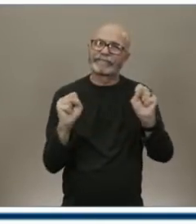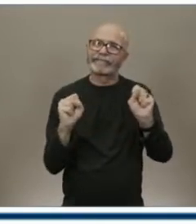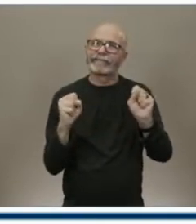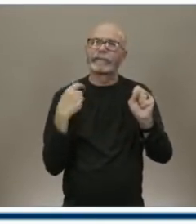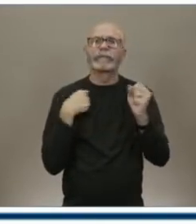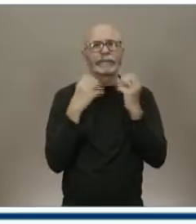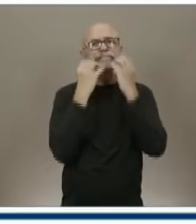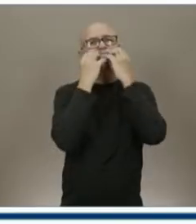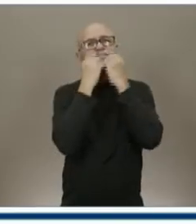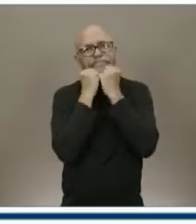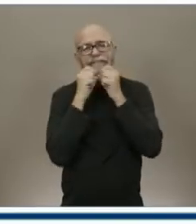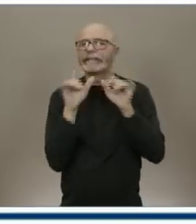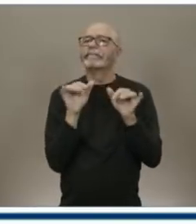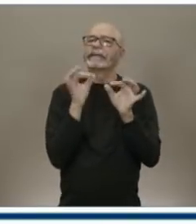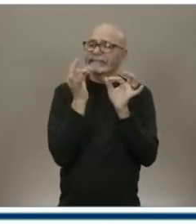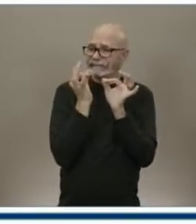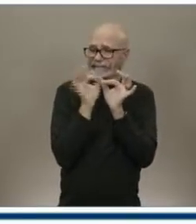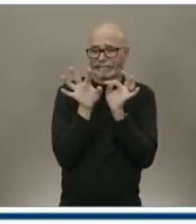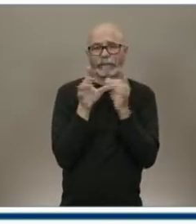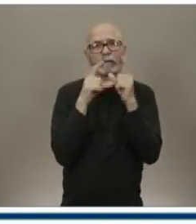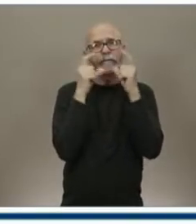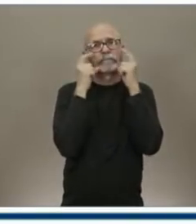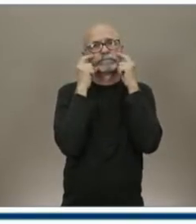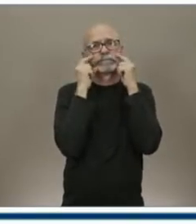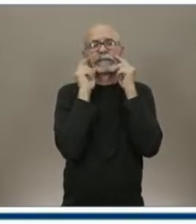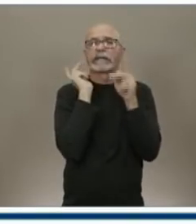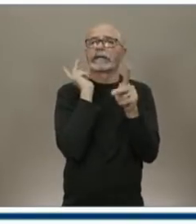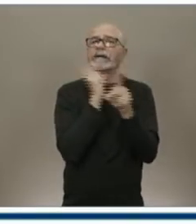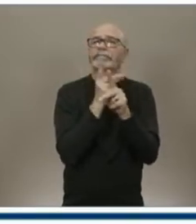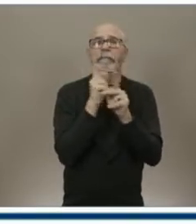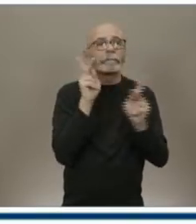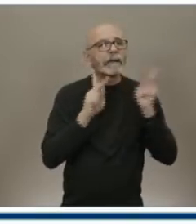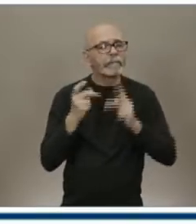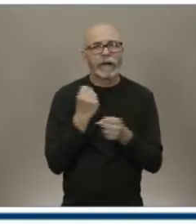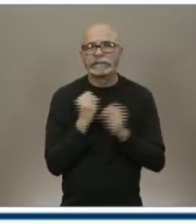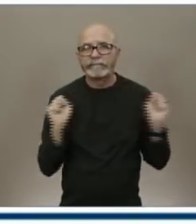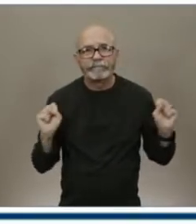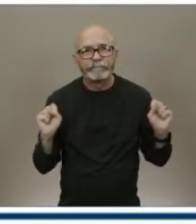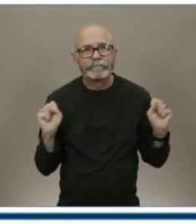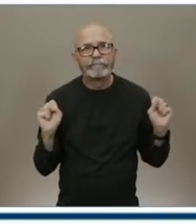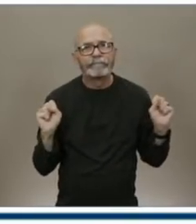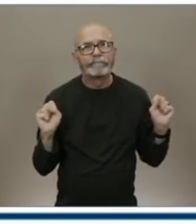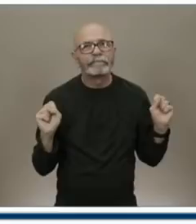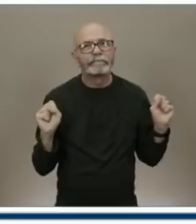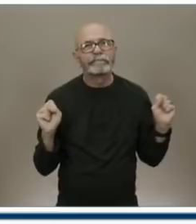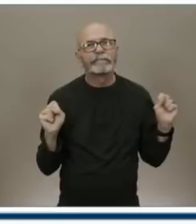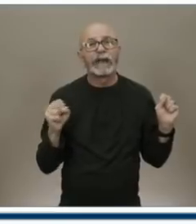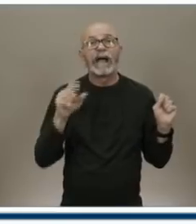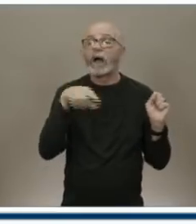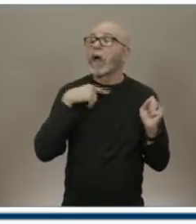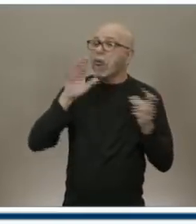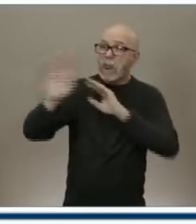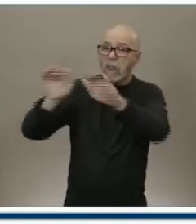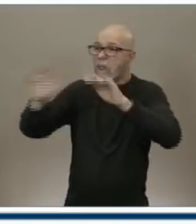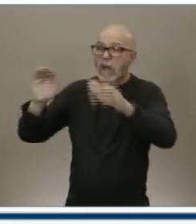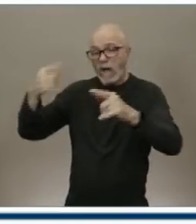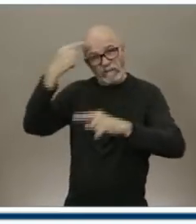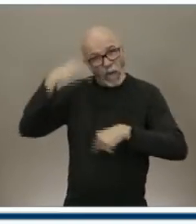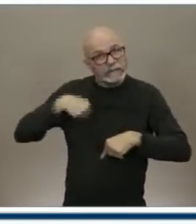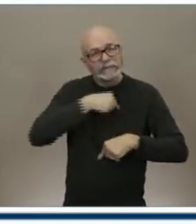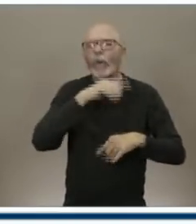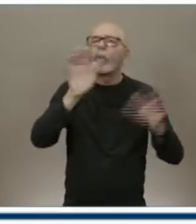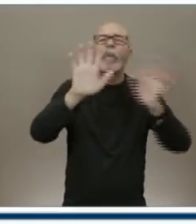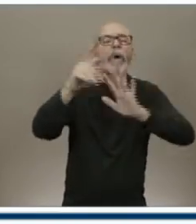as simple as put a mask on so that we made them safer? All we're asking you to do that for us. It's not a big ask. We don't